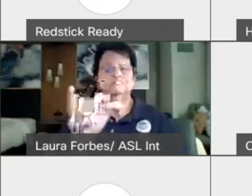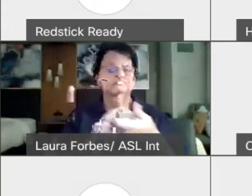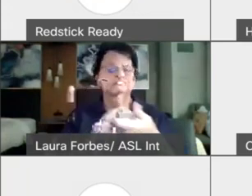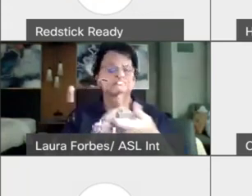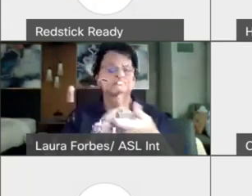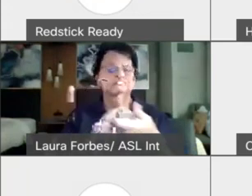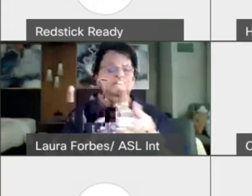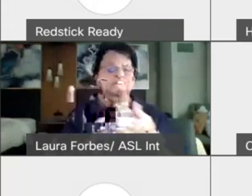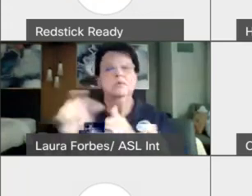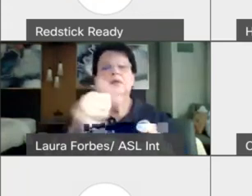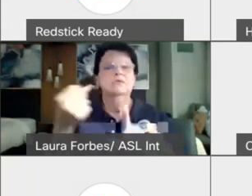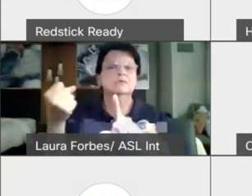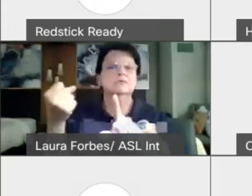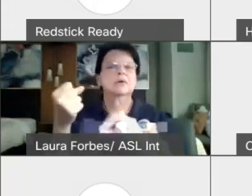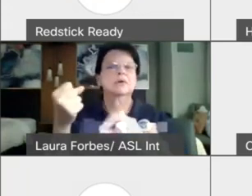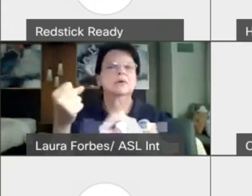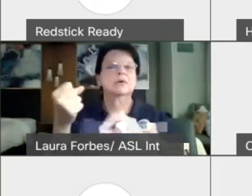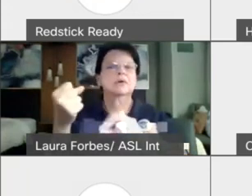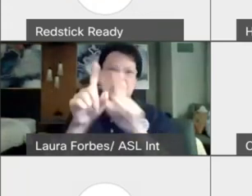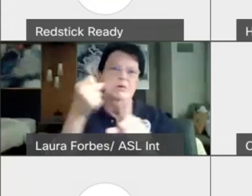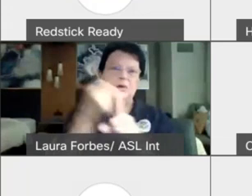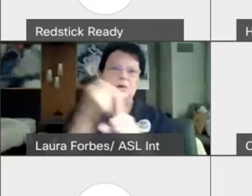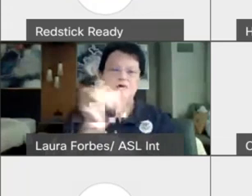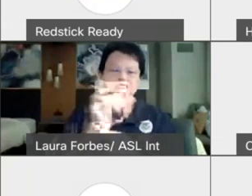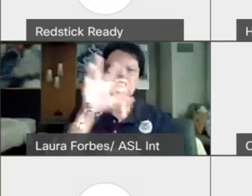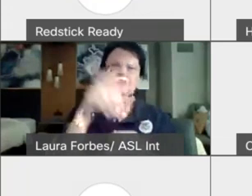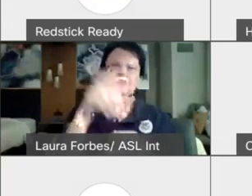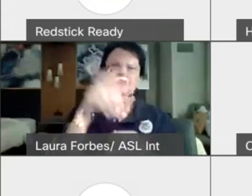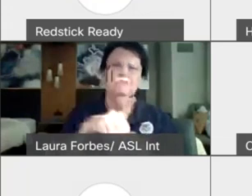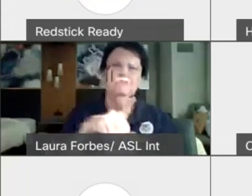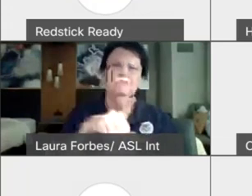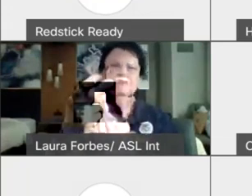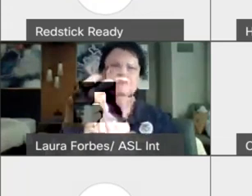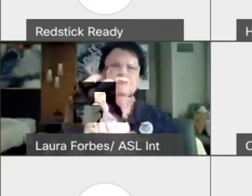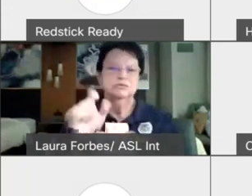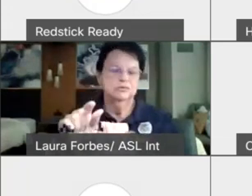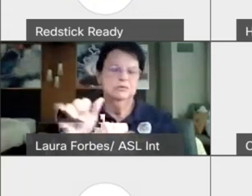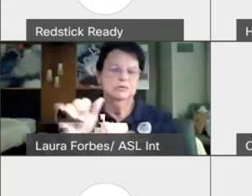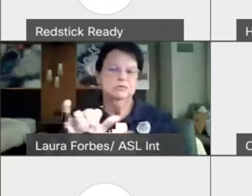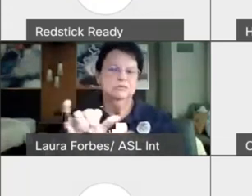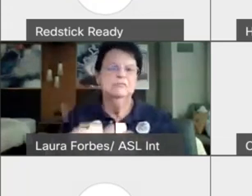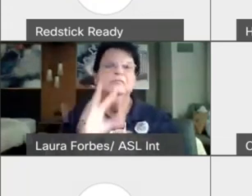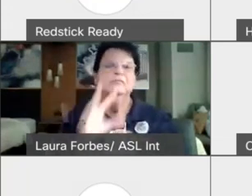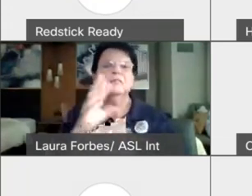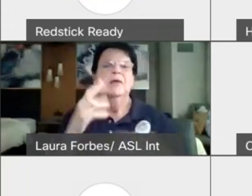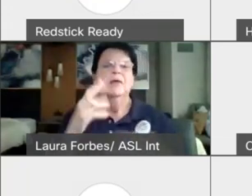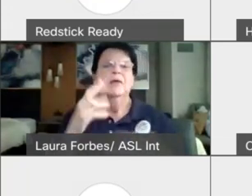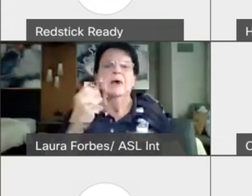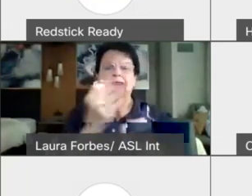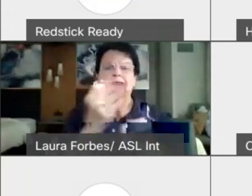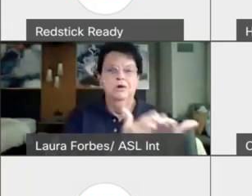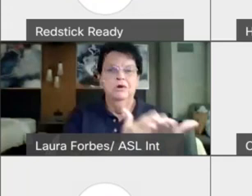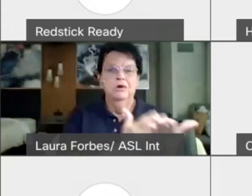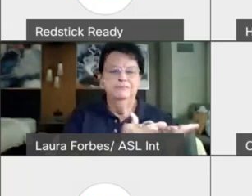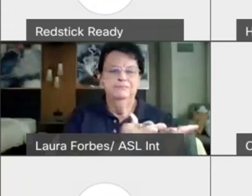were impacted. So we've been doing a lot with the sheltering piece. I do want to talk about the recovery part. So